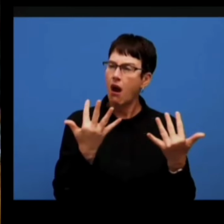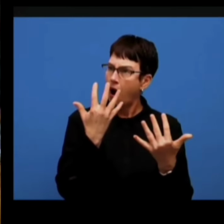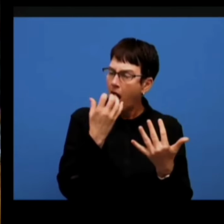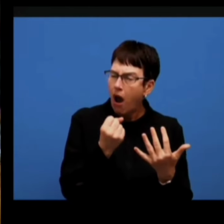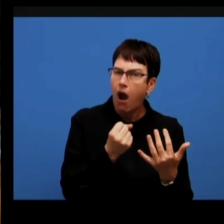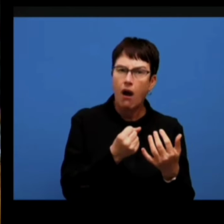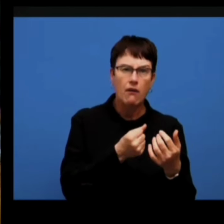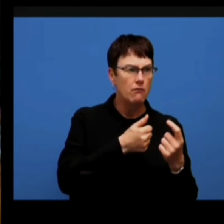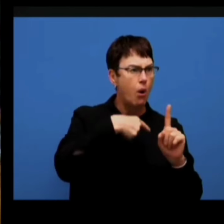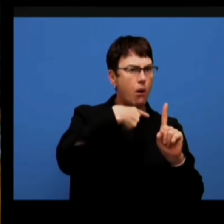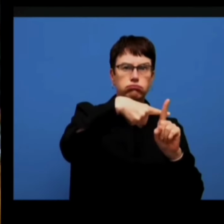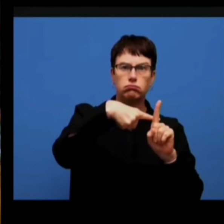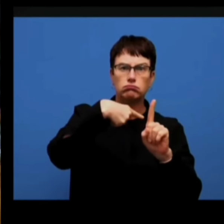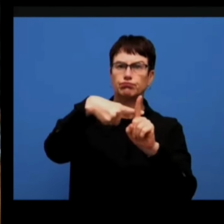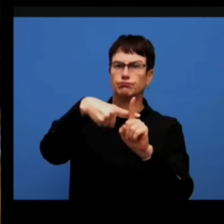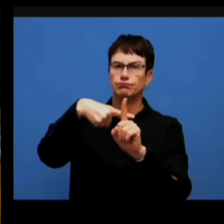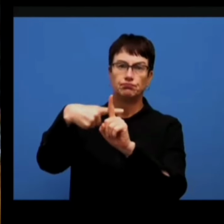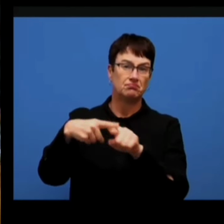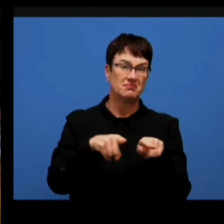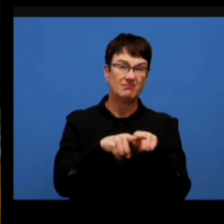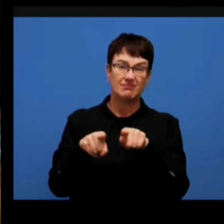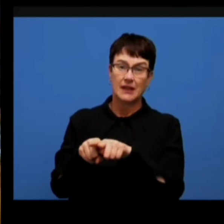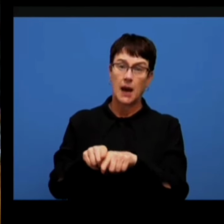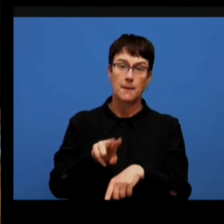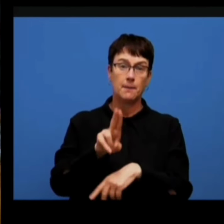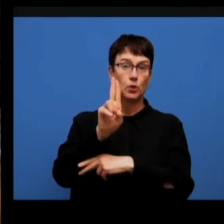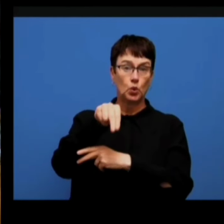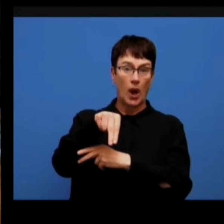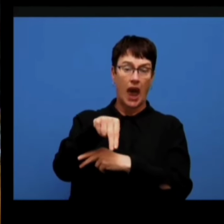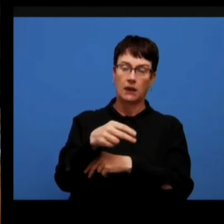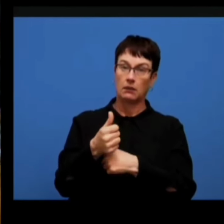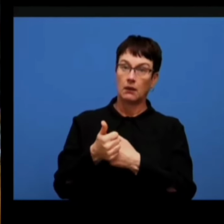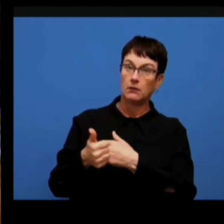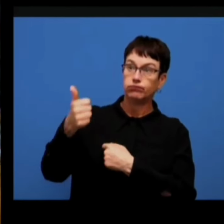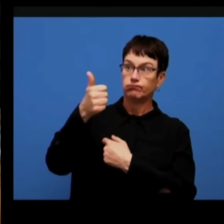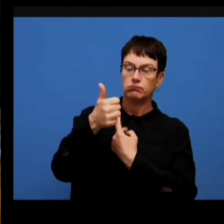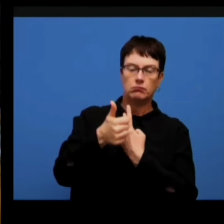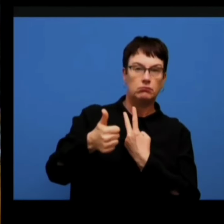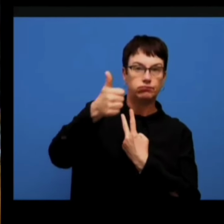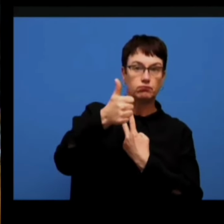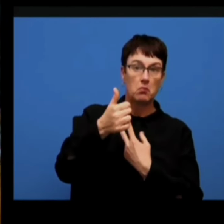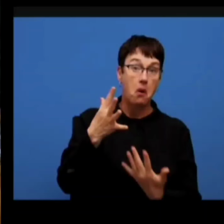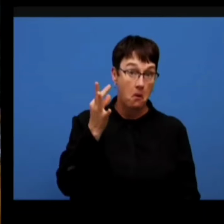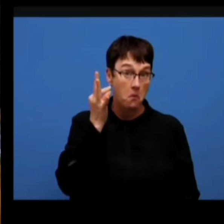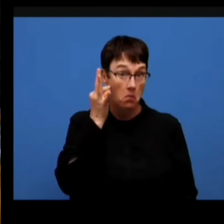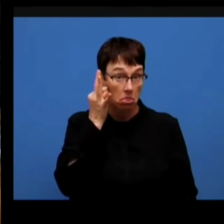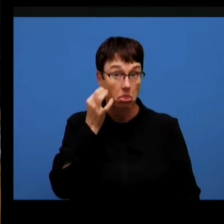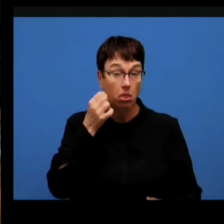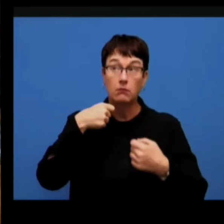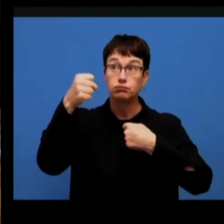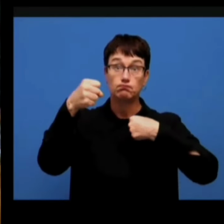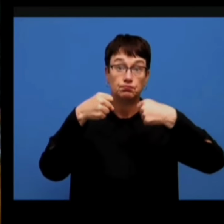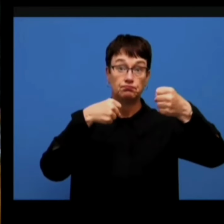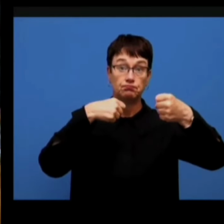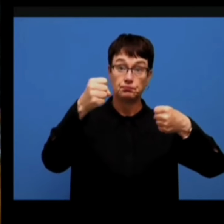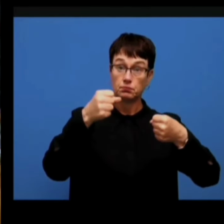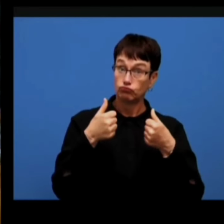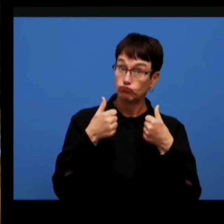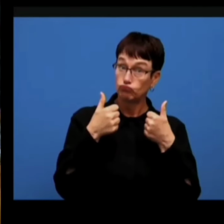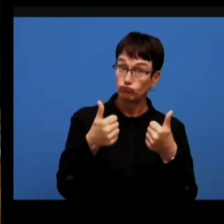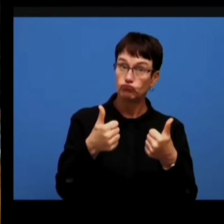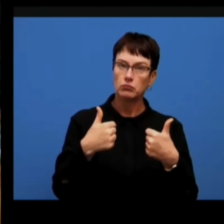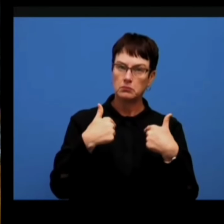have already included the growing demands, which elders and I